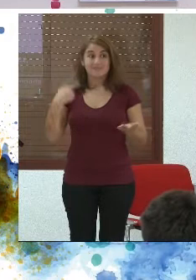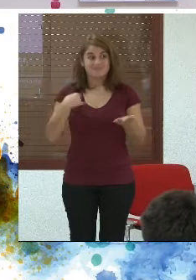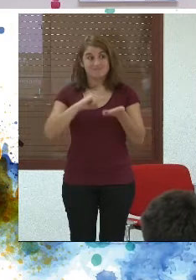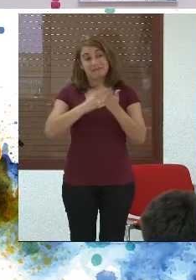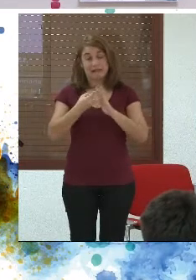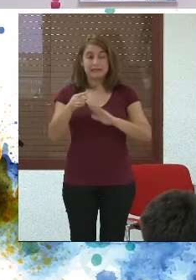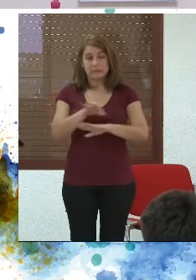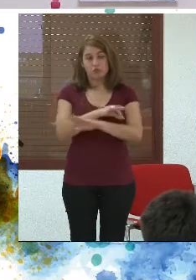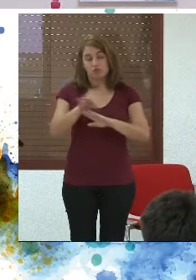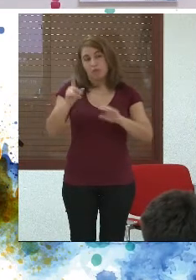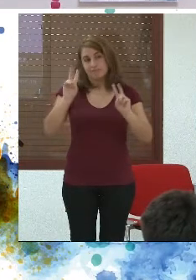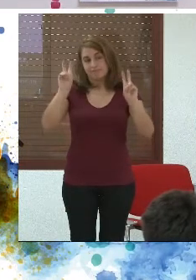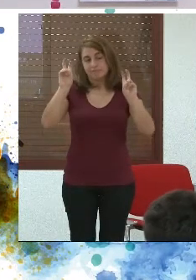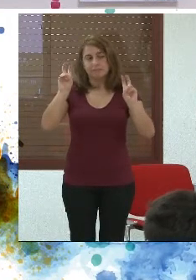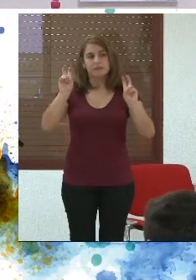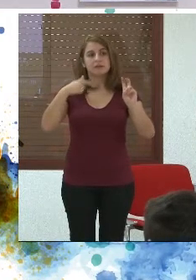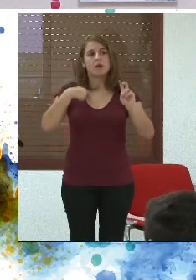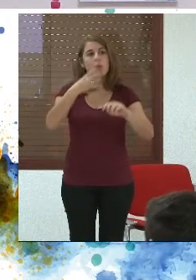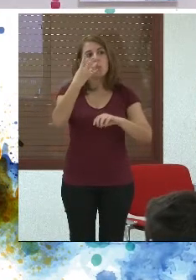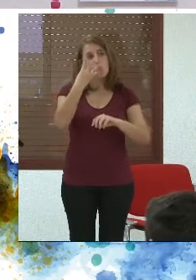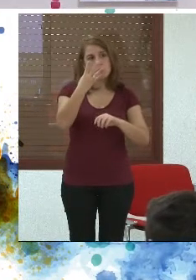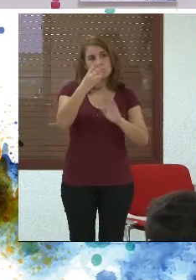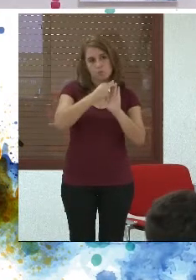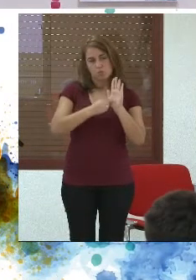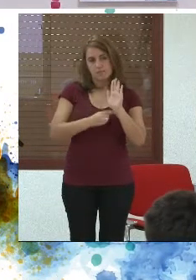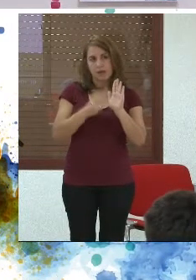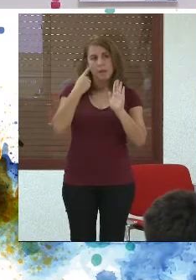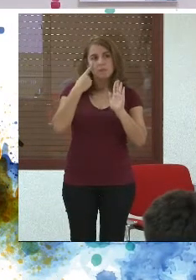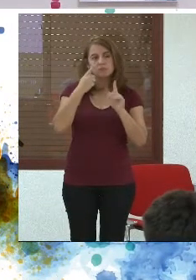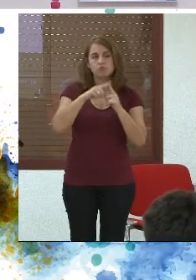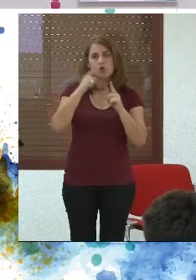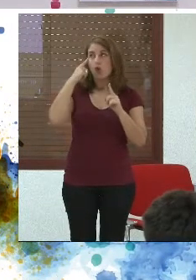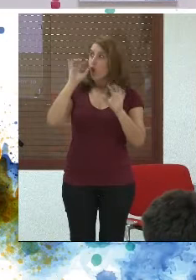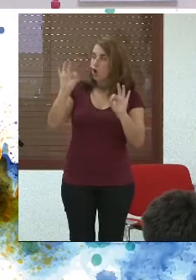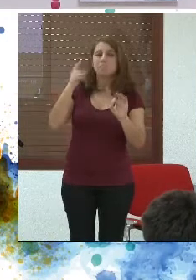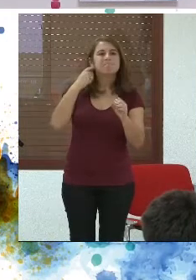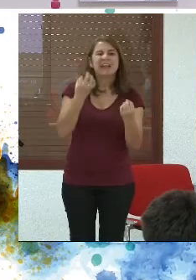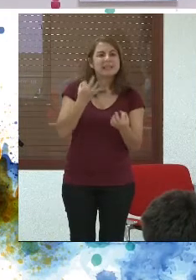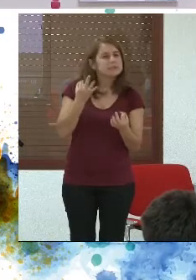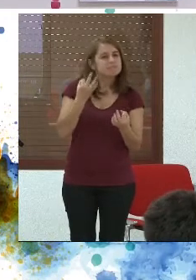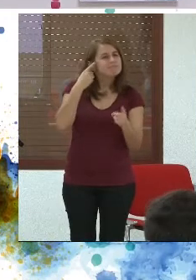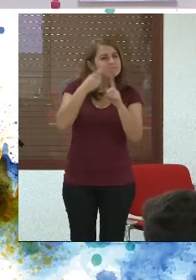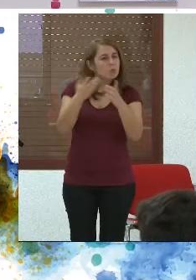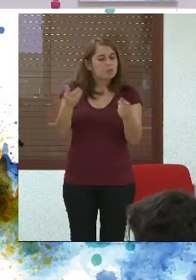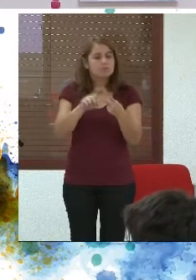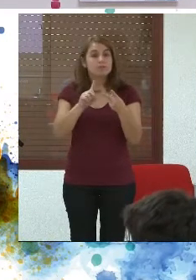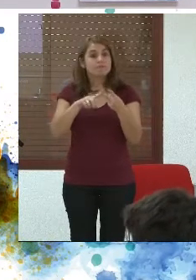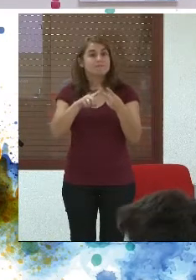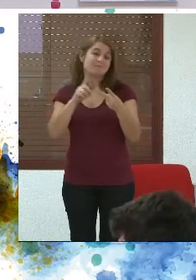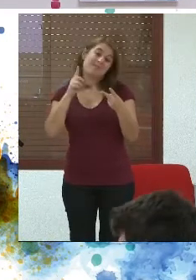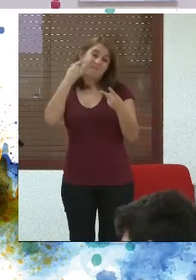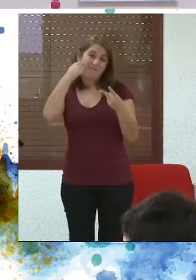this architecture has 4 different perspectives: a logical perspective, which explains what it's for, what the system is for;